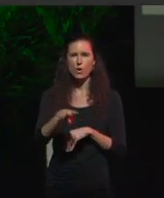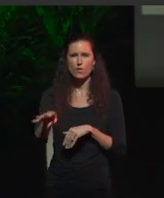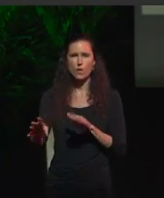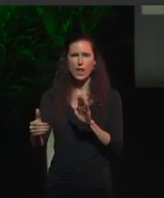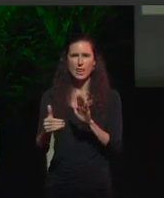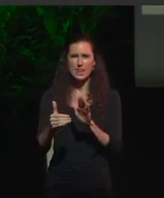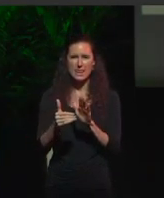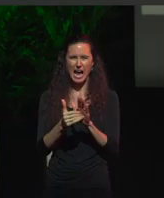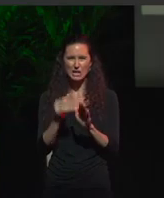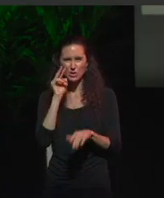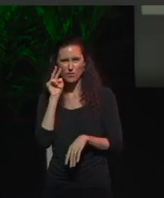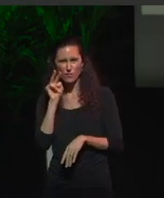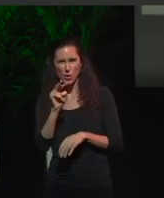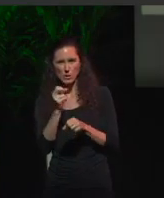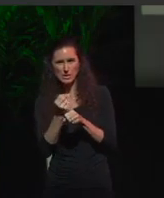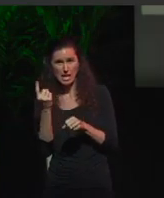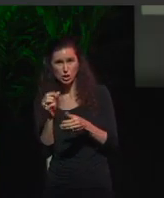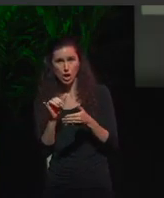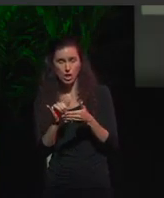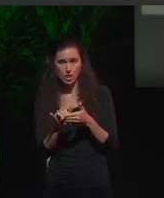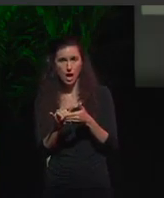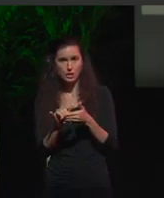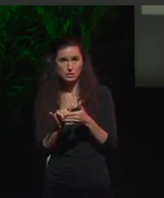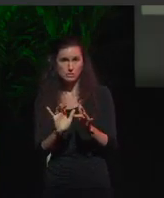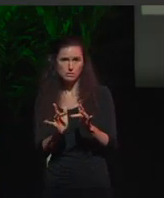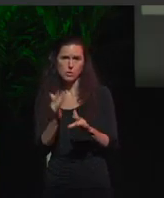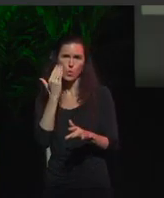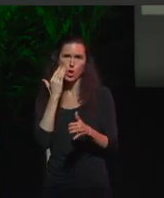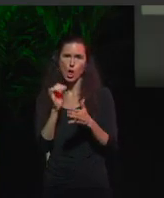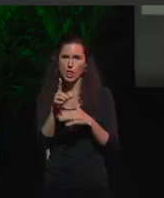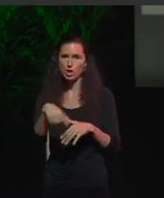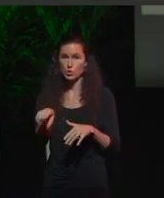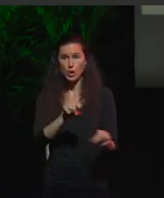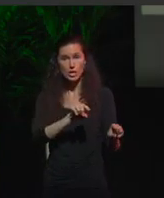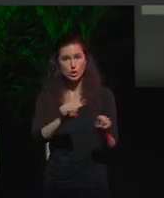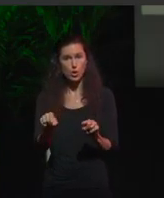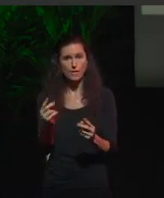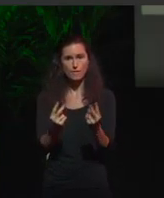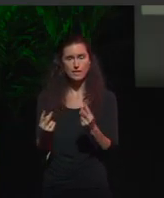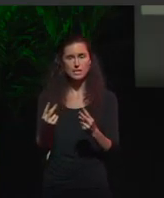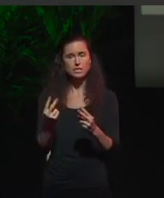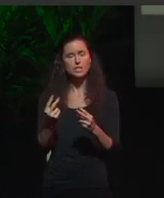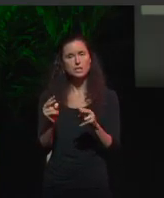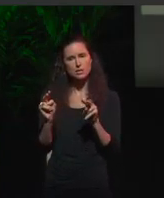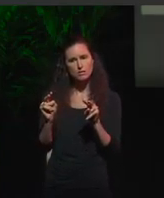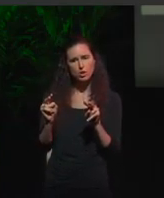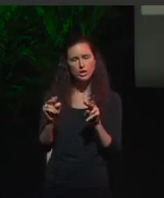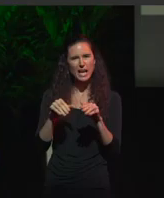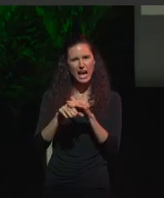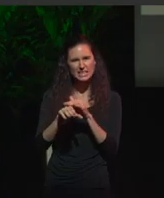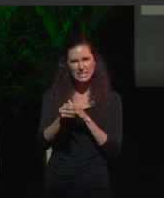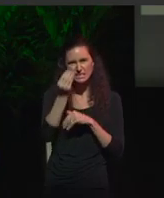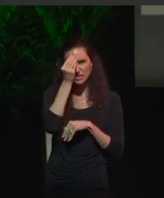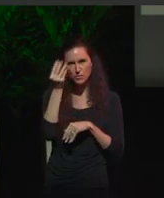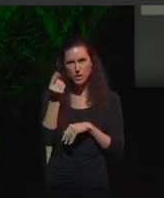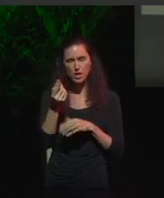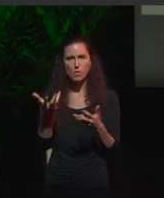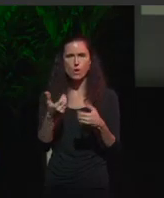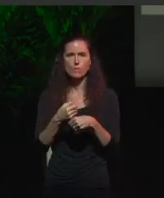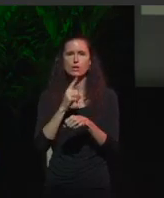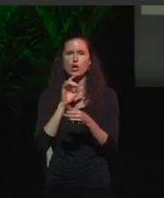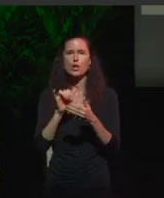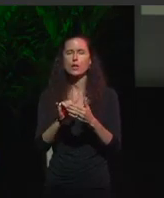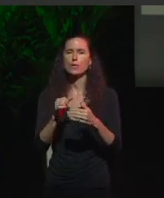44,000 views last year on that website. So we know you guys are visiting, you guys are accessing content there. So we wanted to make sure that we built